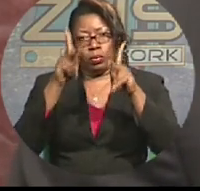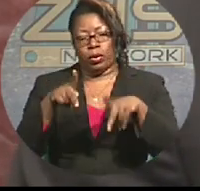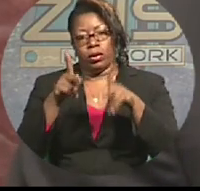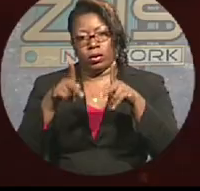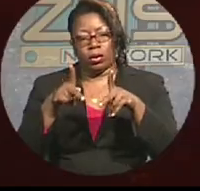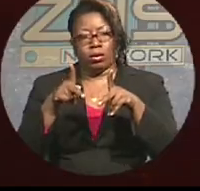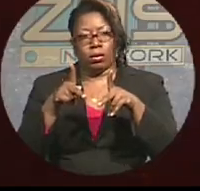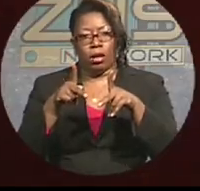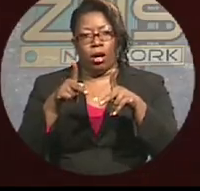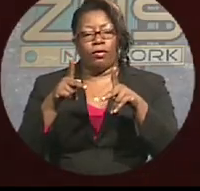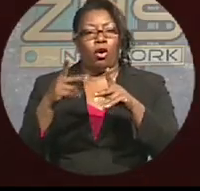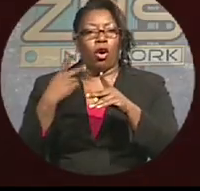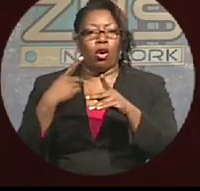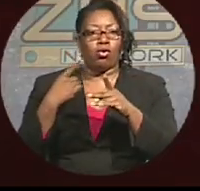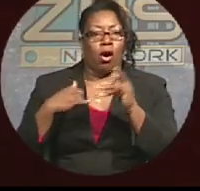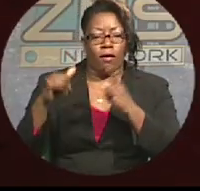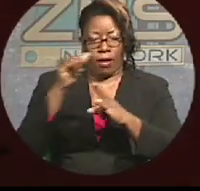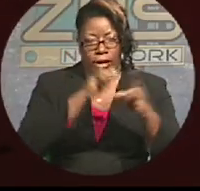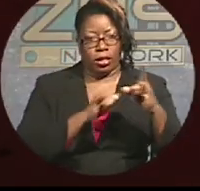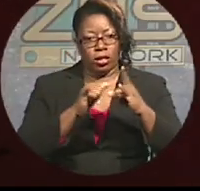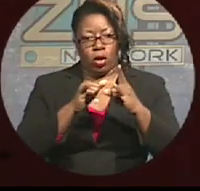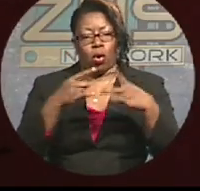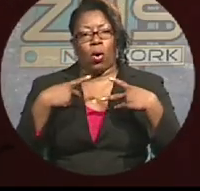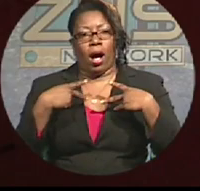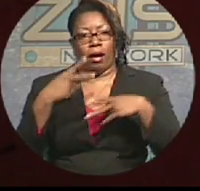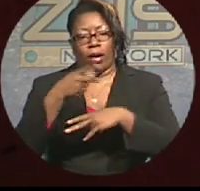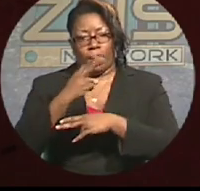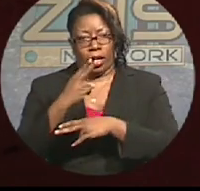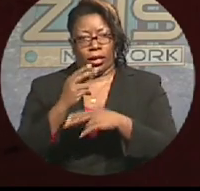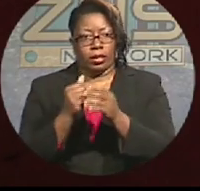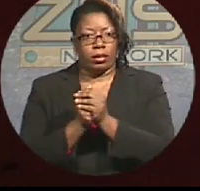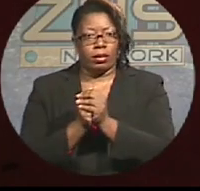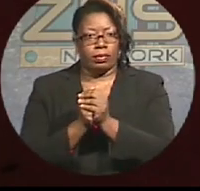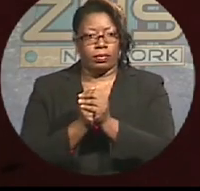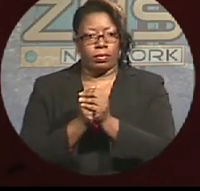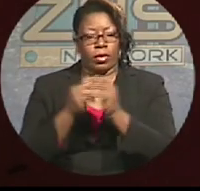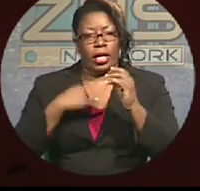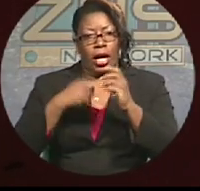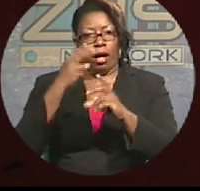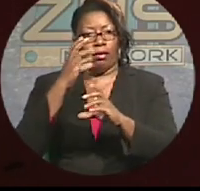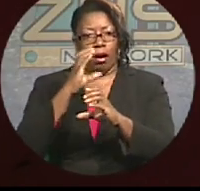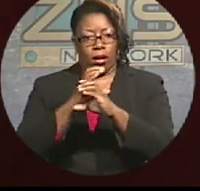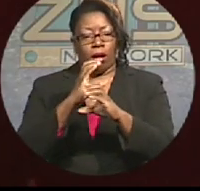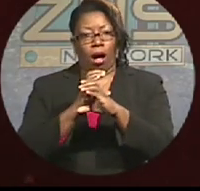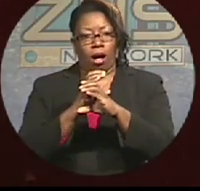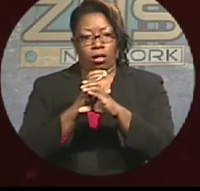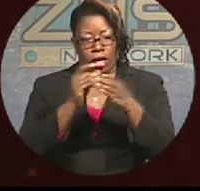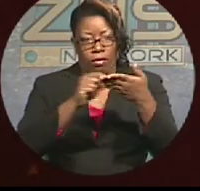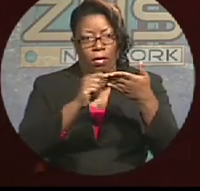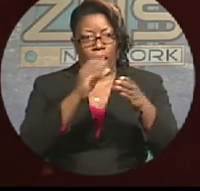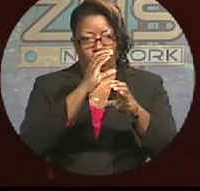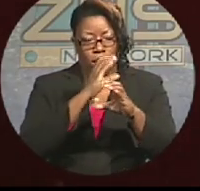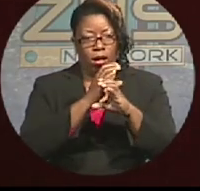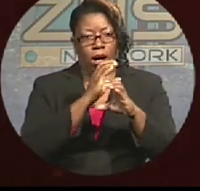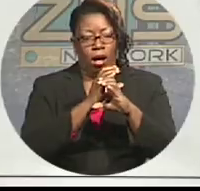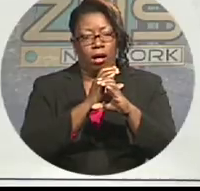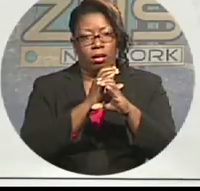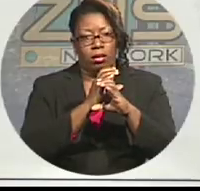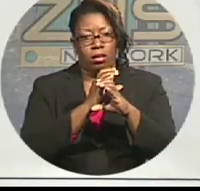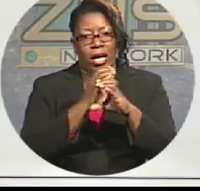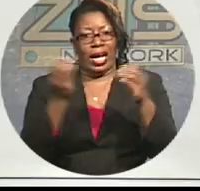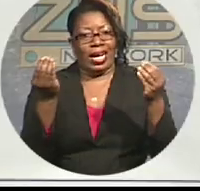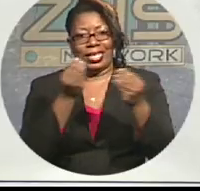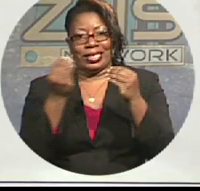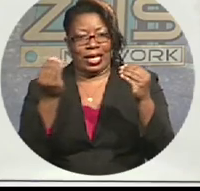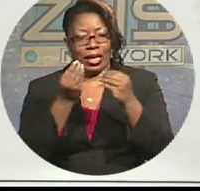of firearms. The Royal Bahamas Police Force will also escalate saturation patrols using marked and unmarked cars in hot spots. The police